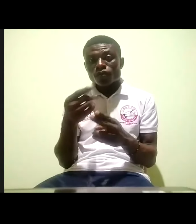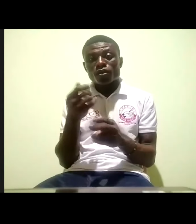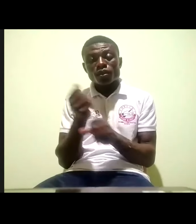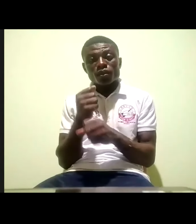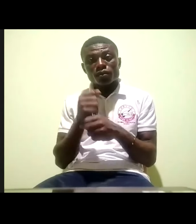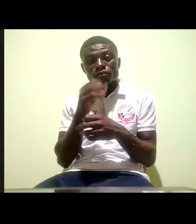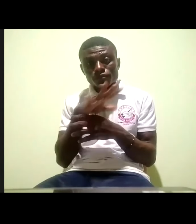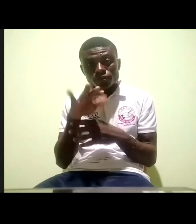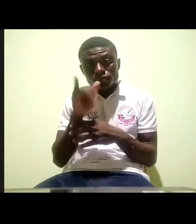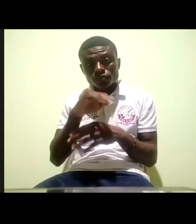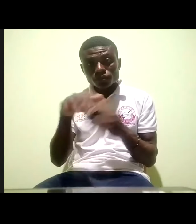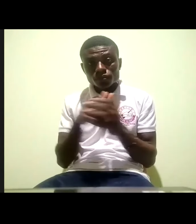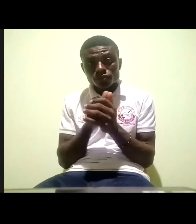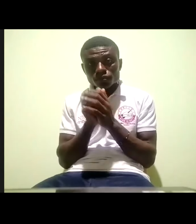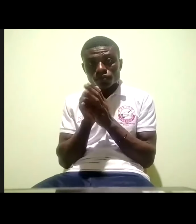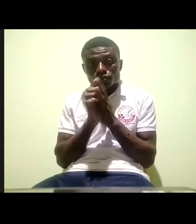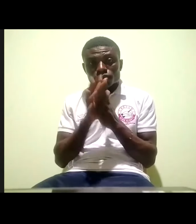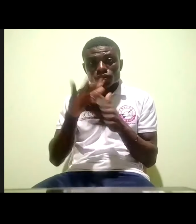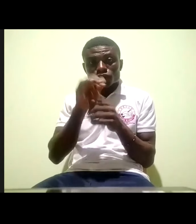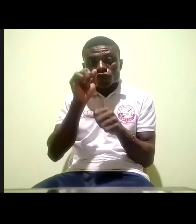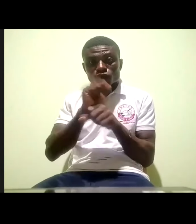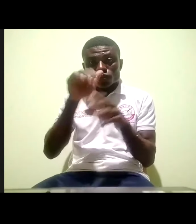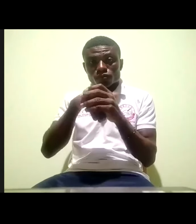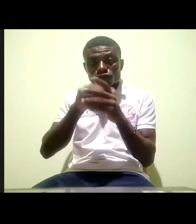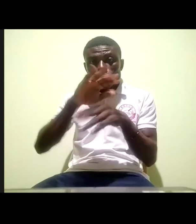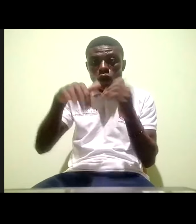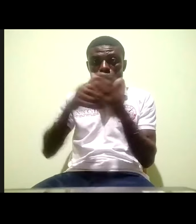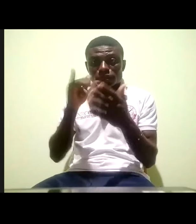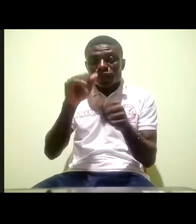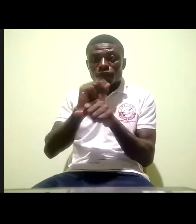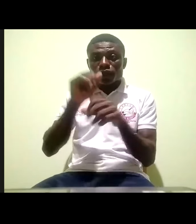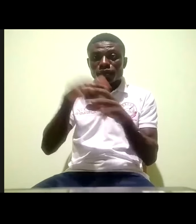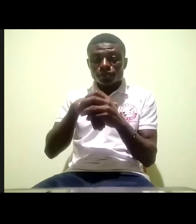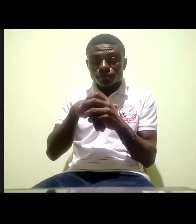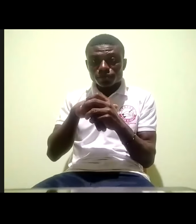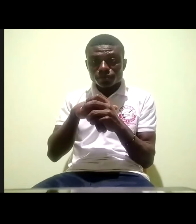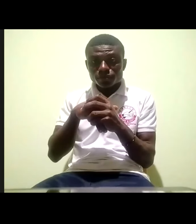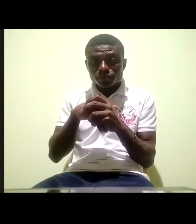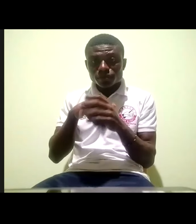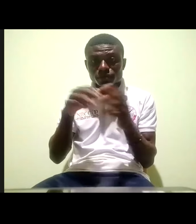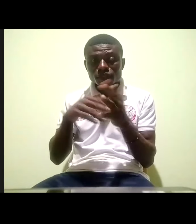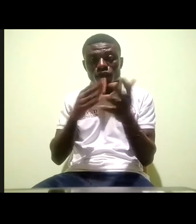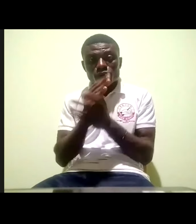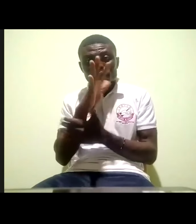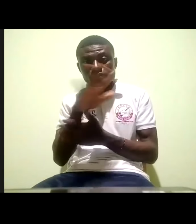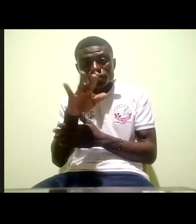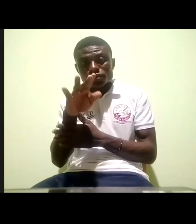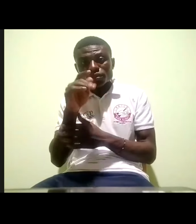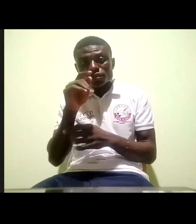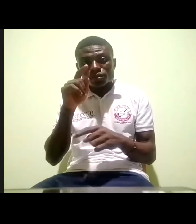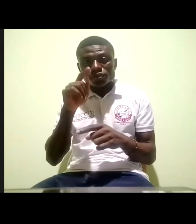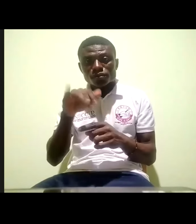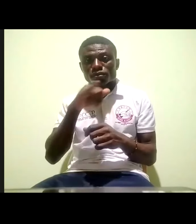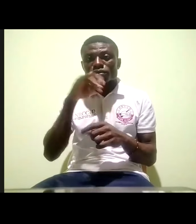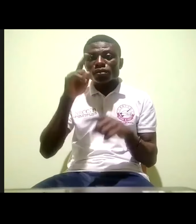of reading word bank, giving them word banks and the correct spellings, so that they don't get stuck on the